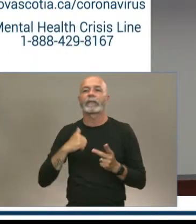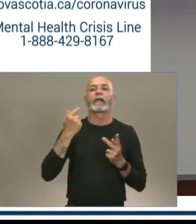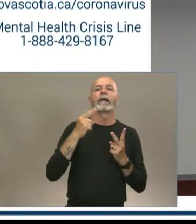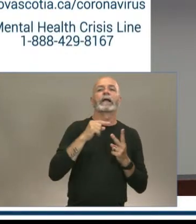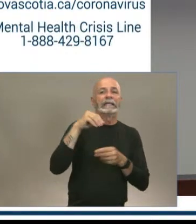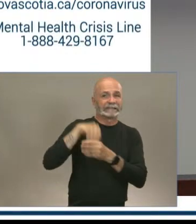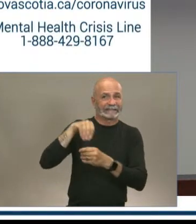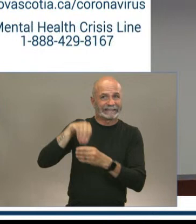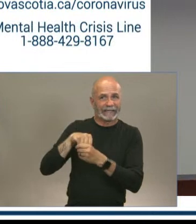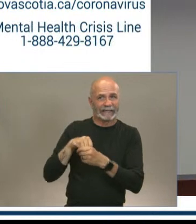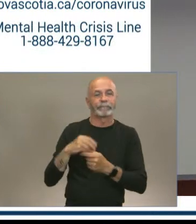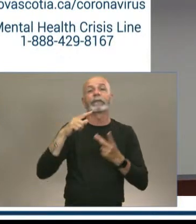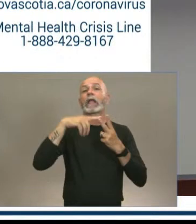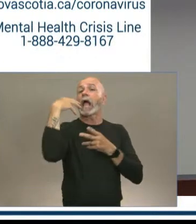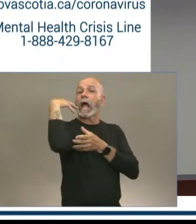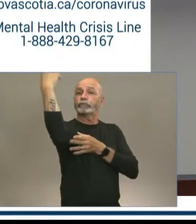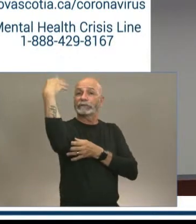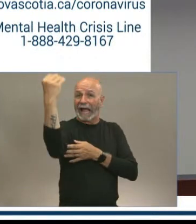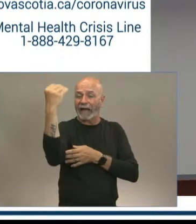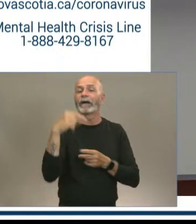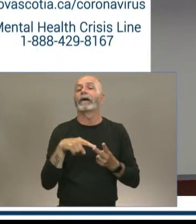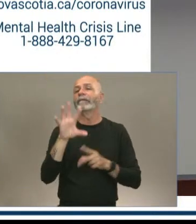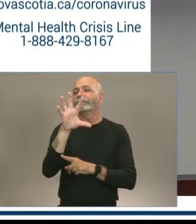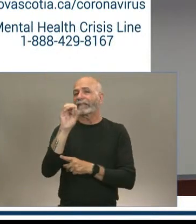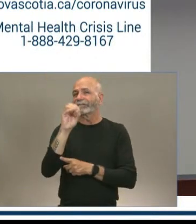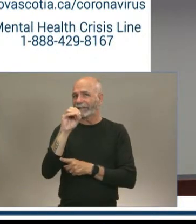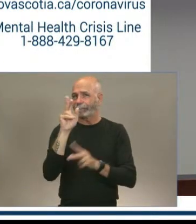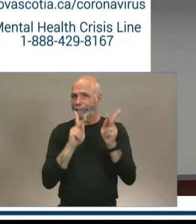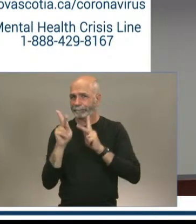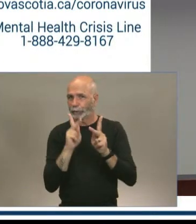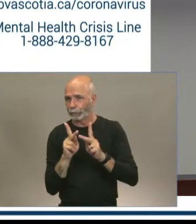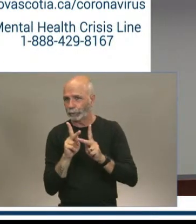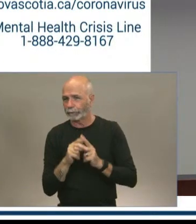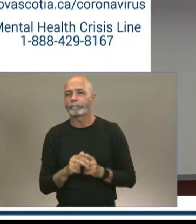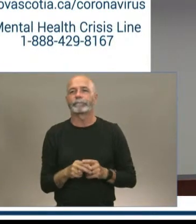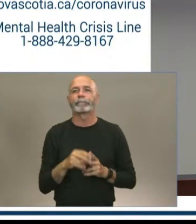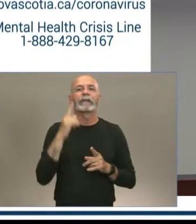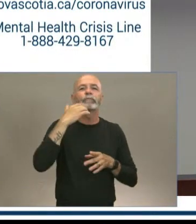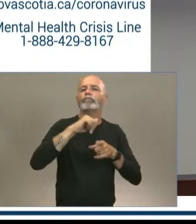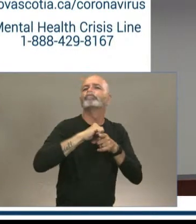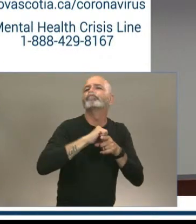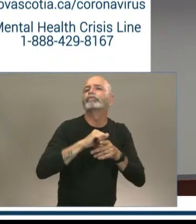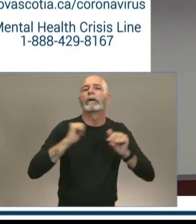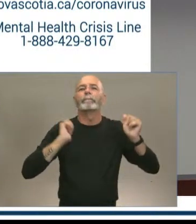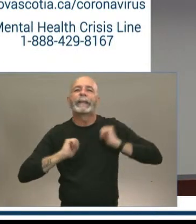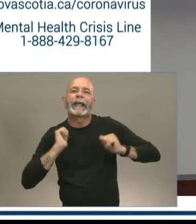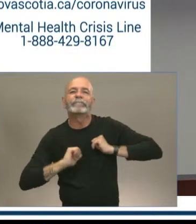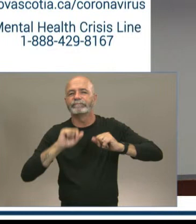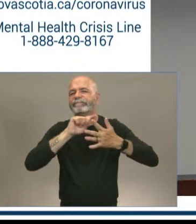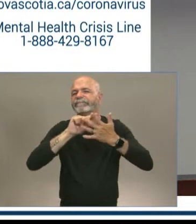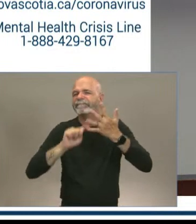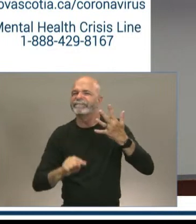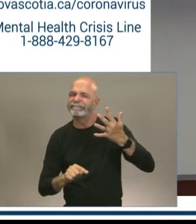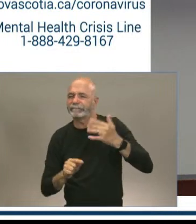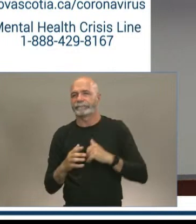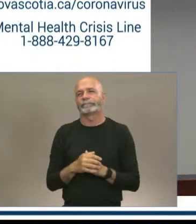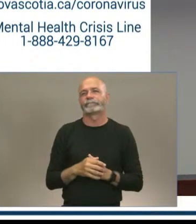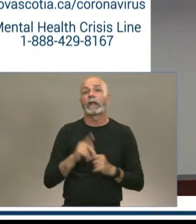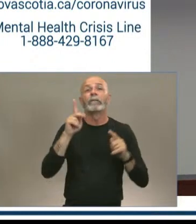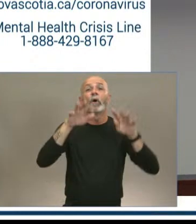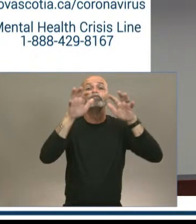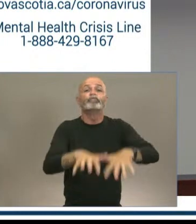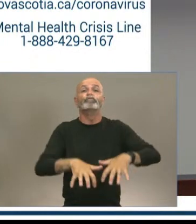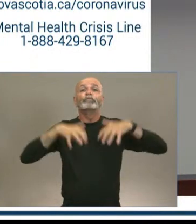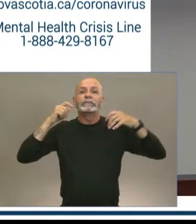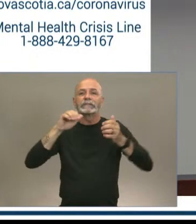50 people outdoors for performances and rehearsals. Spectators are permitted for sports and performing